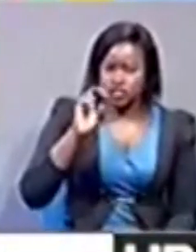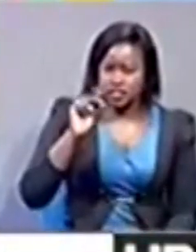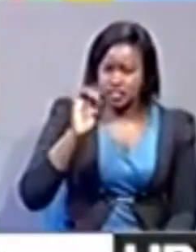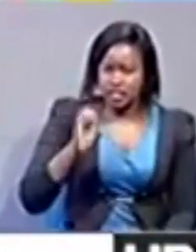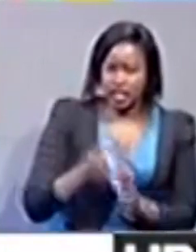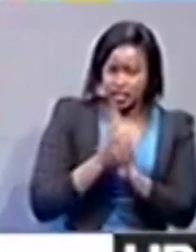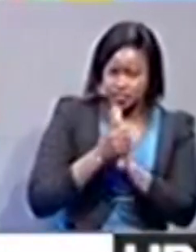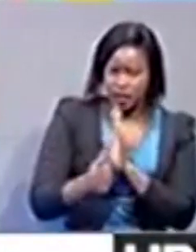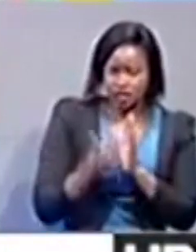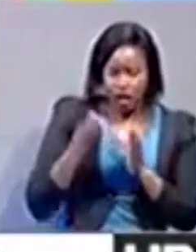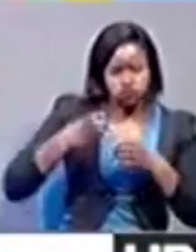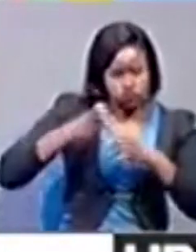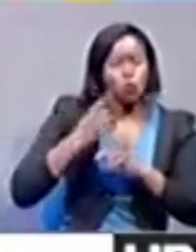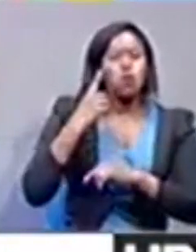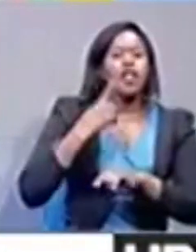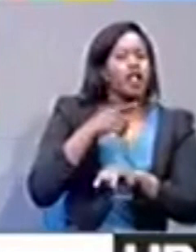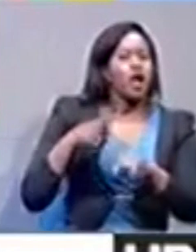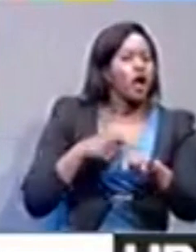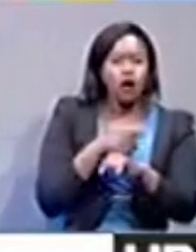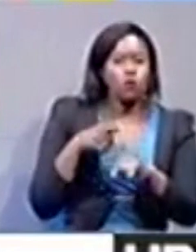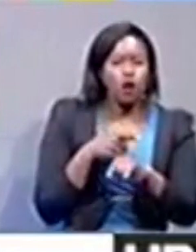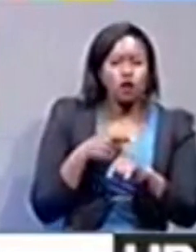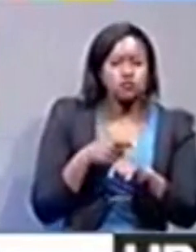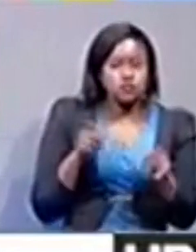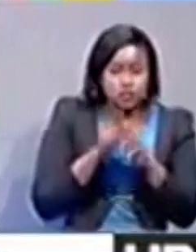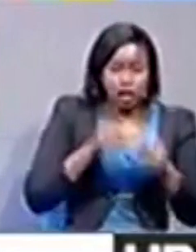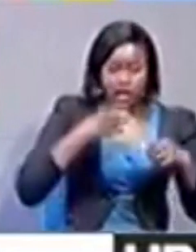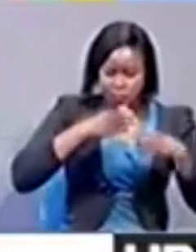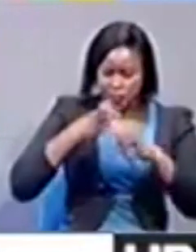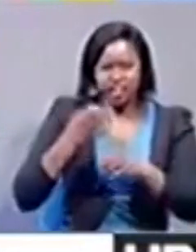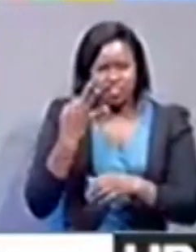that takes only 1 hour for 32 tests.